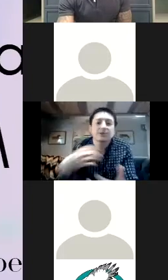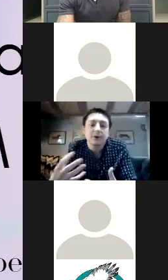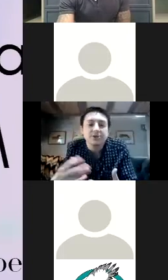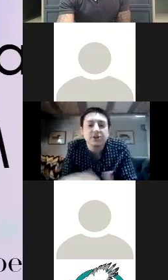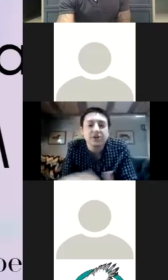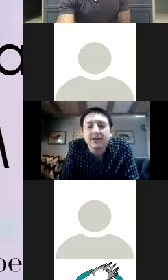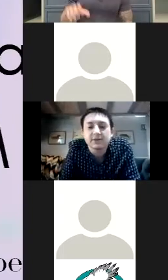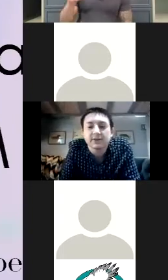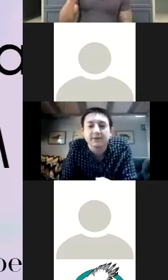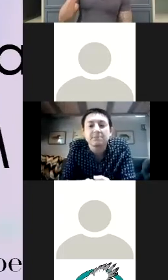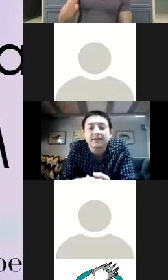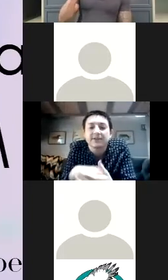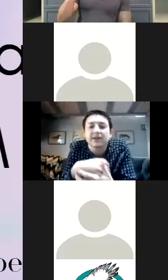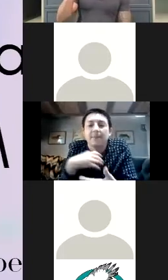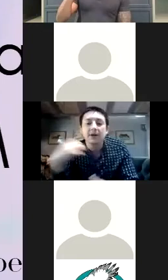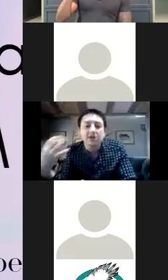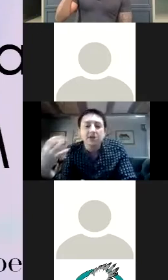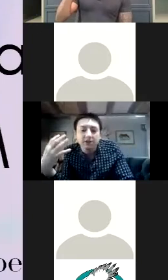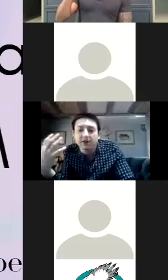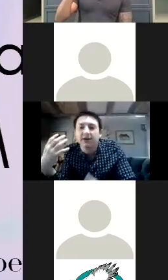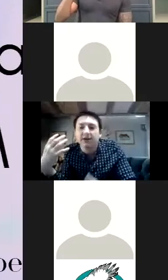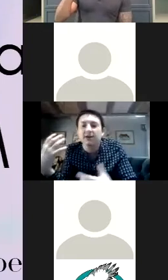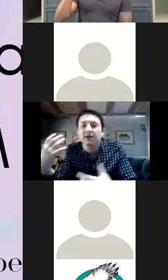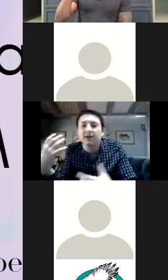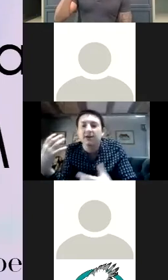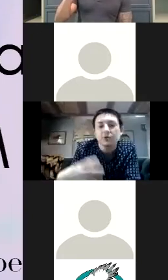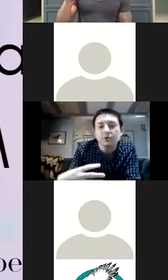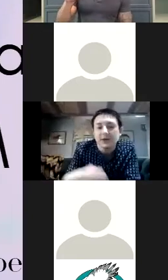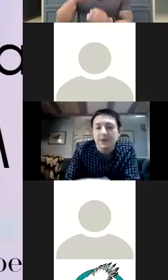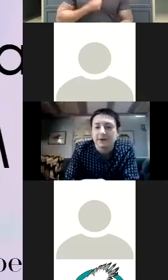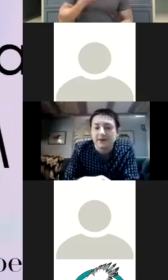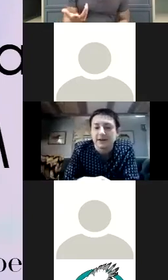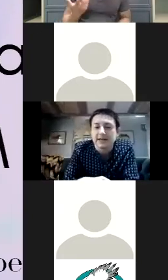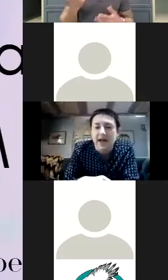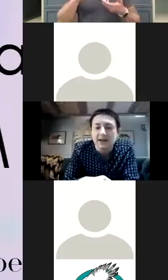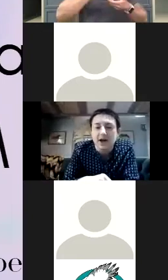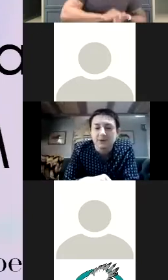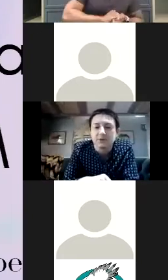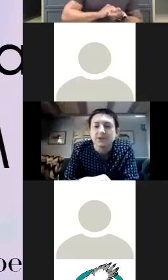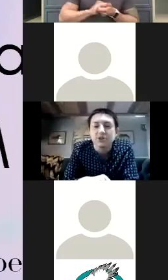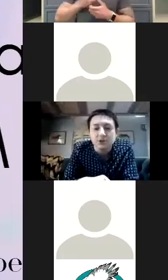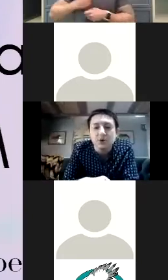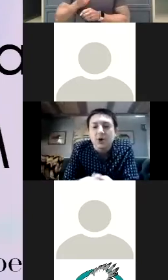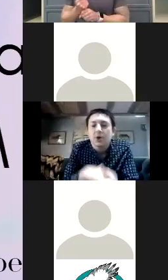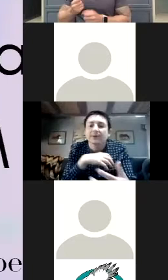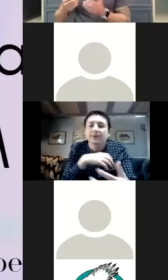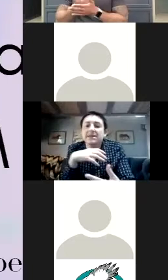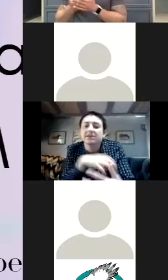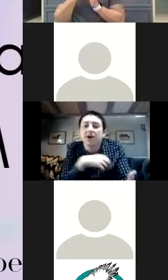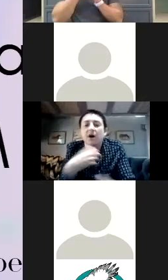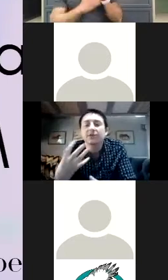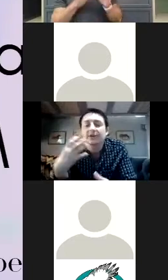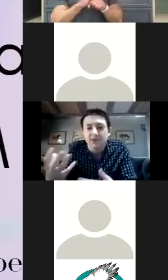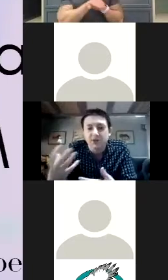Erasure poetry can be used as a means of collaboration, creating a new text from an old one and thereby starting a dialogue between the two, or as a